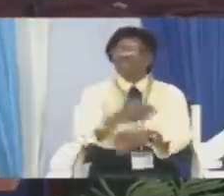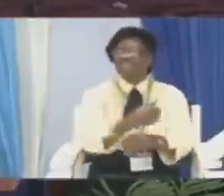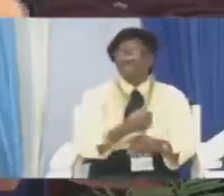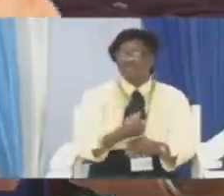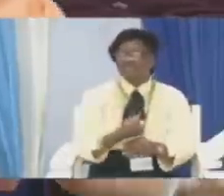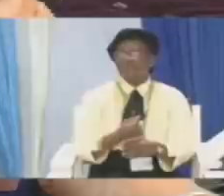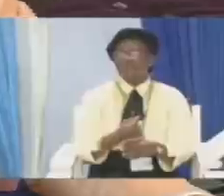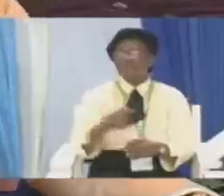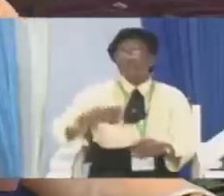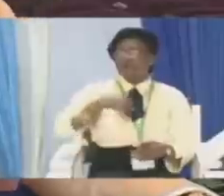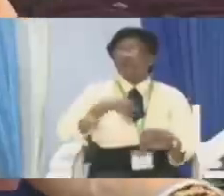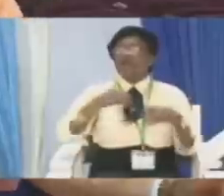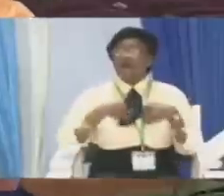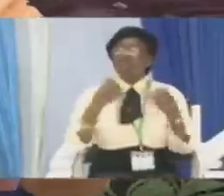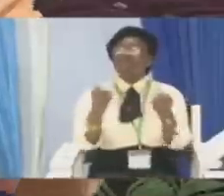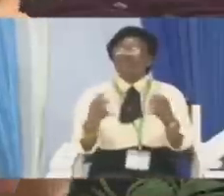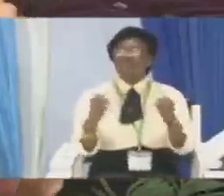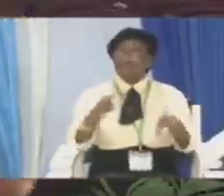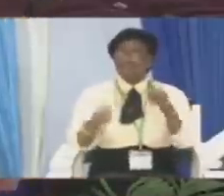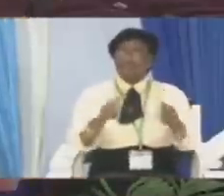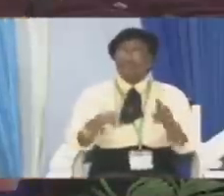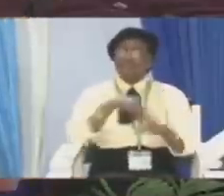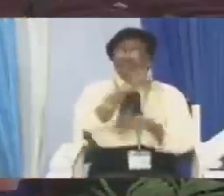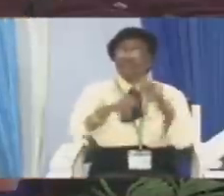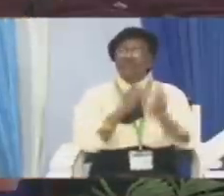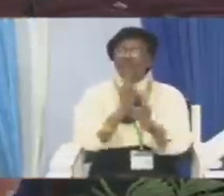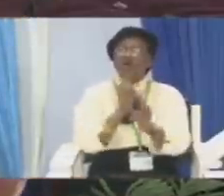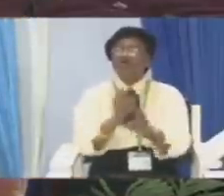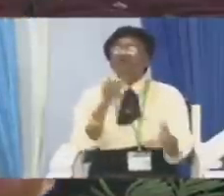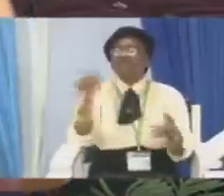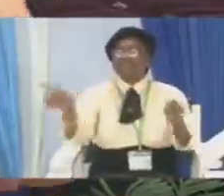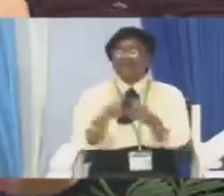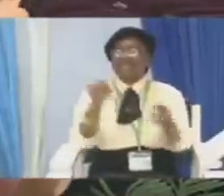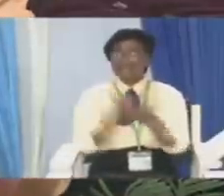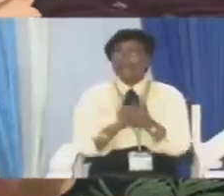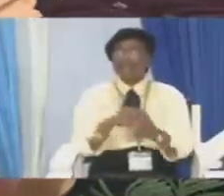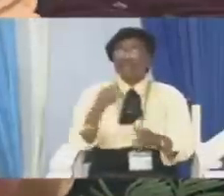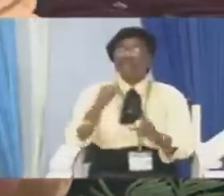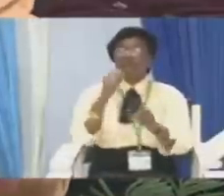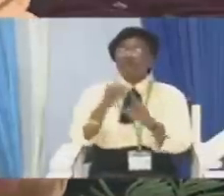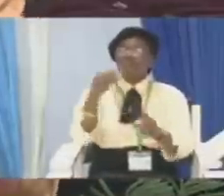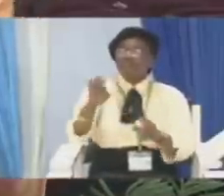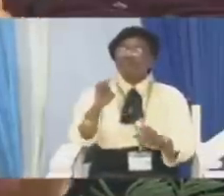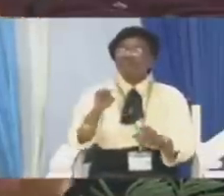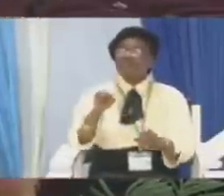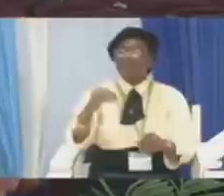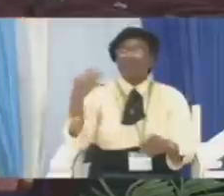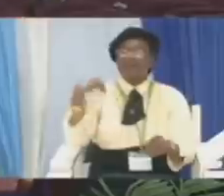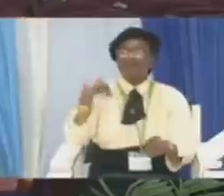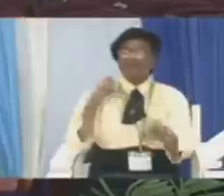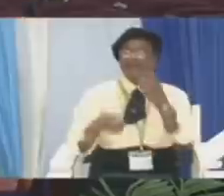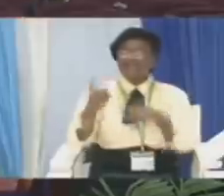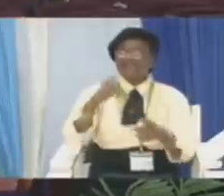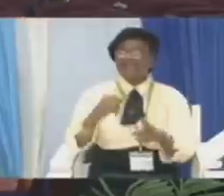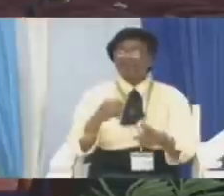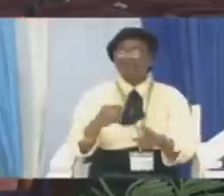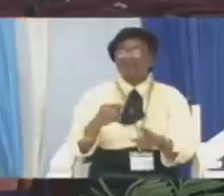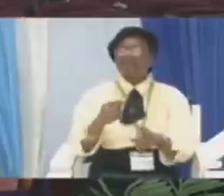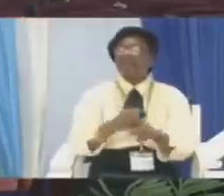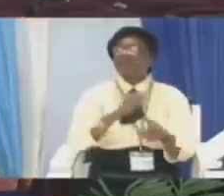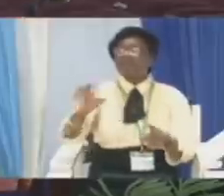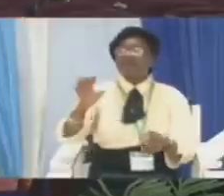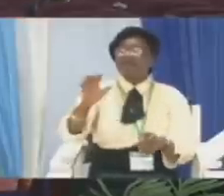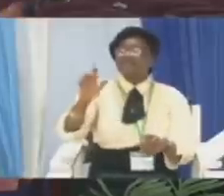we have a lot of people in the world like that. And the word of the master came from verse 26 to